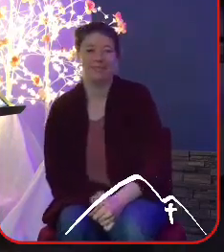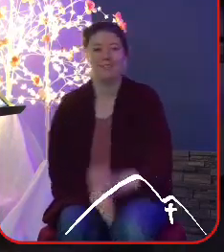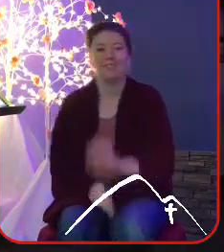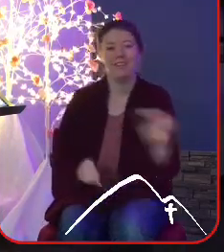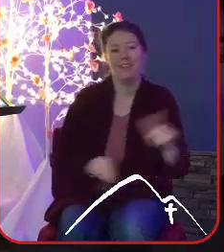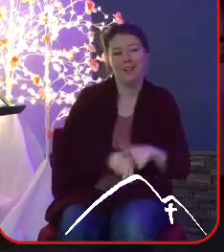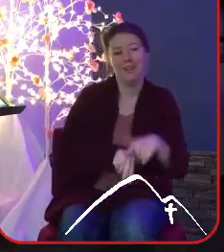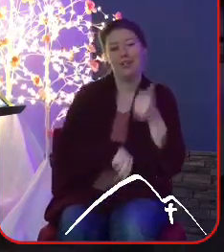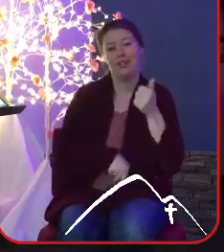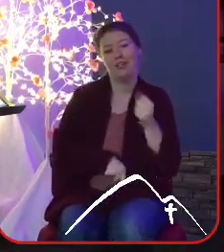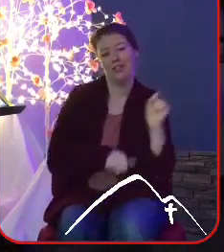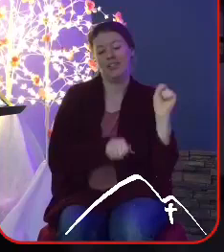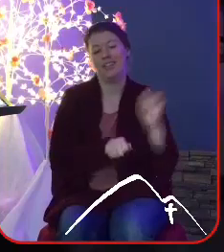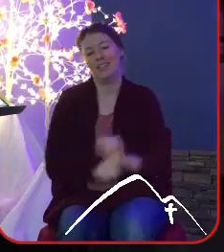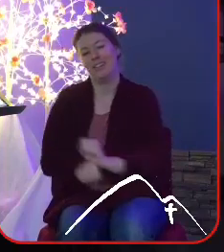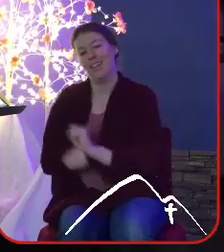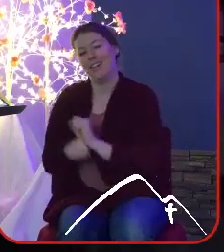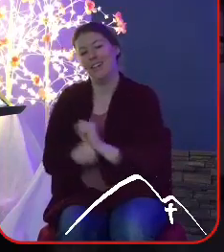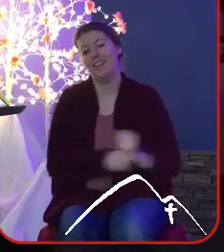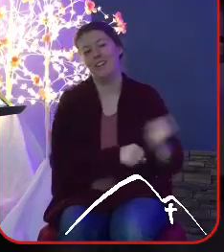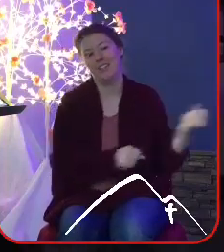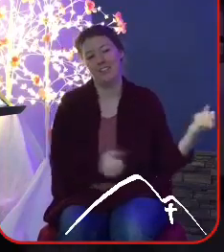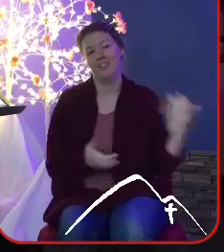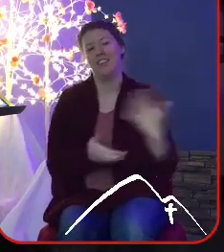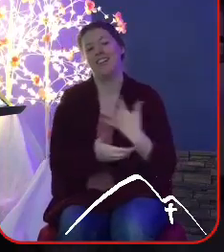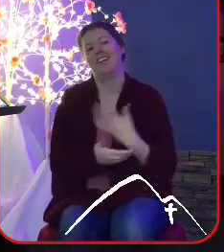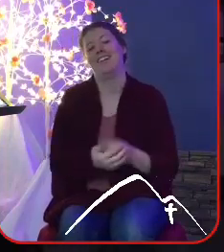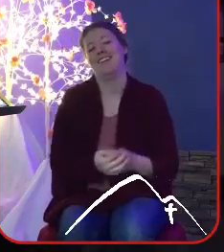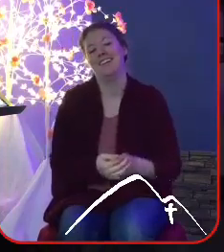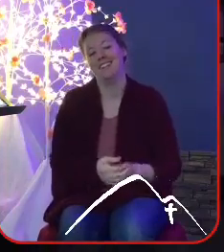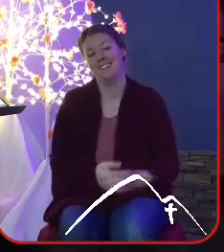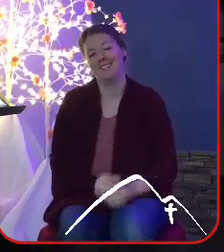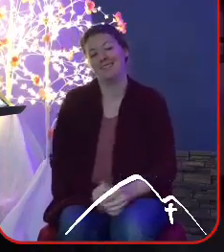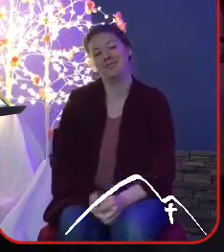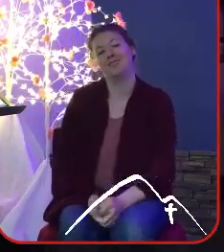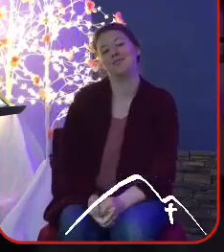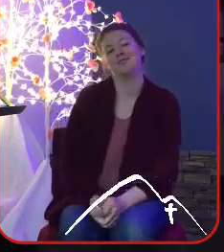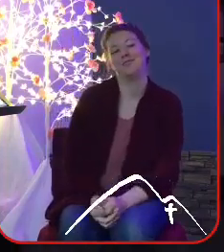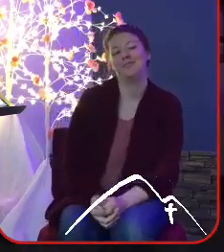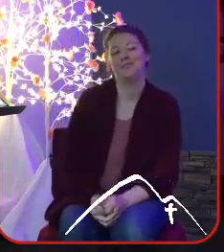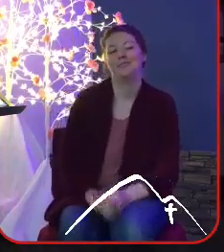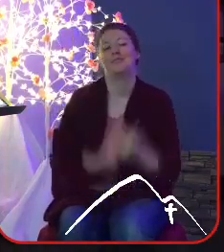I'm no longer a slave to fear.